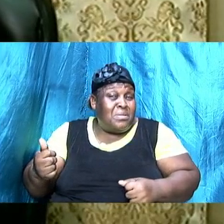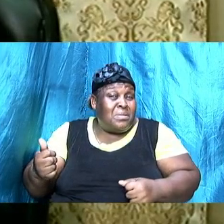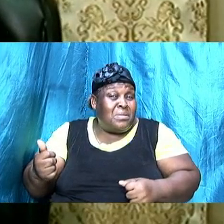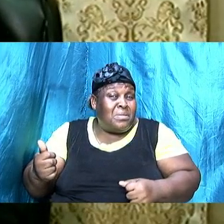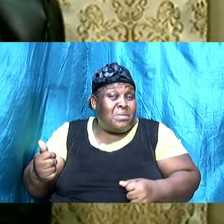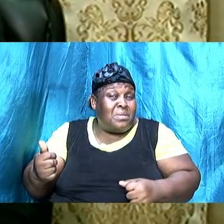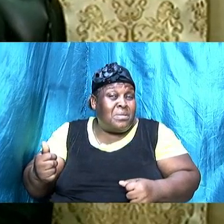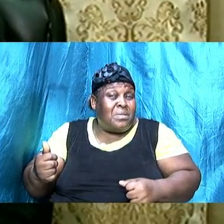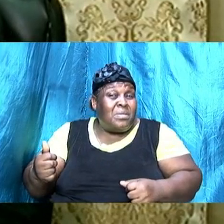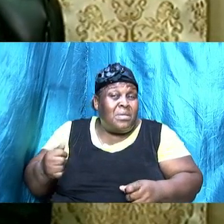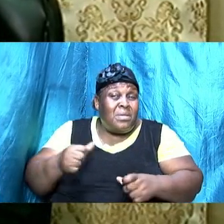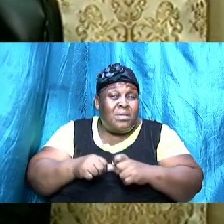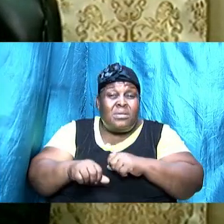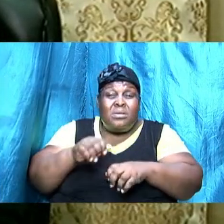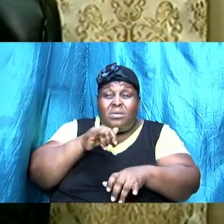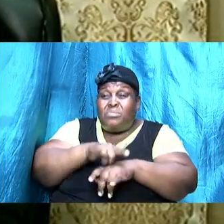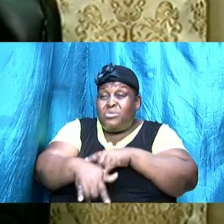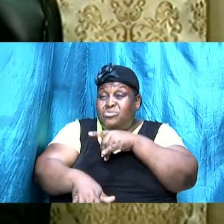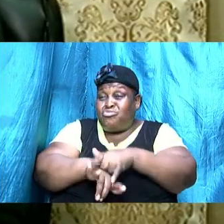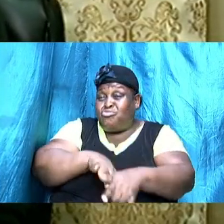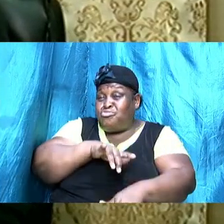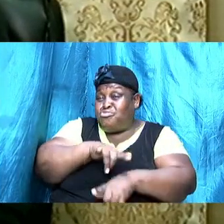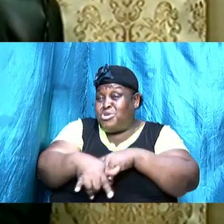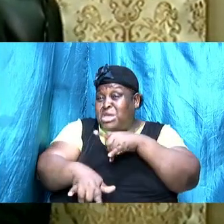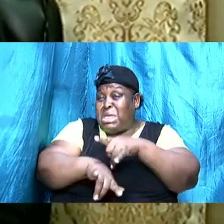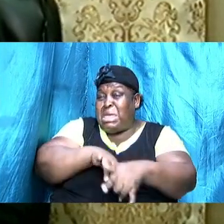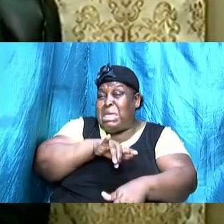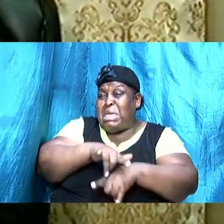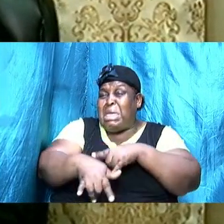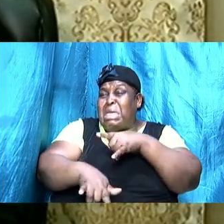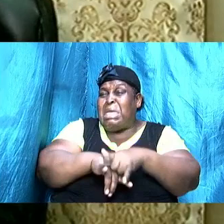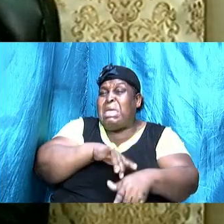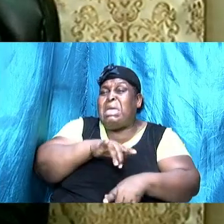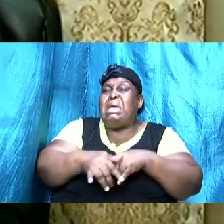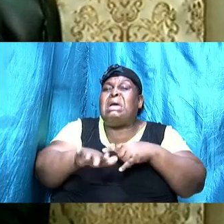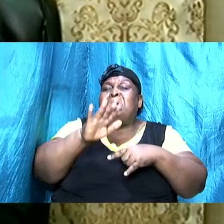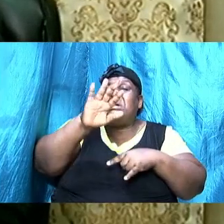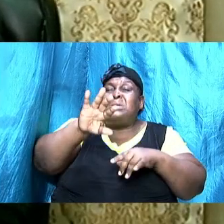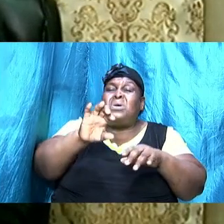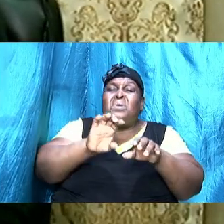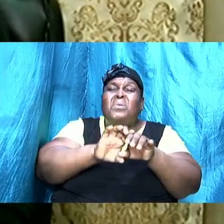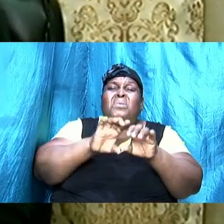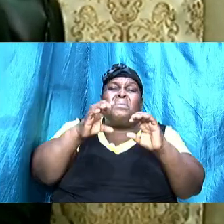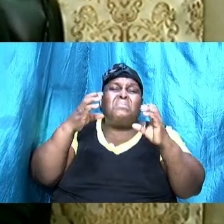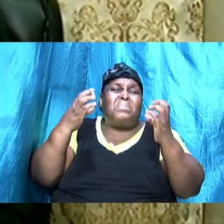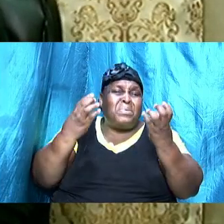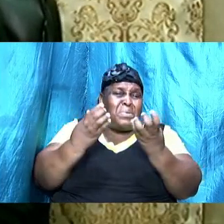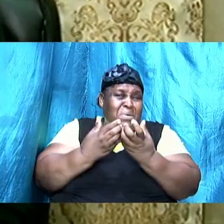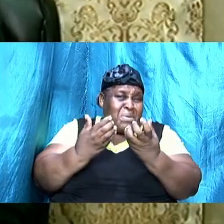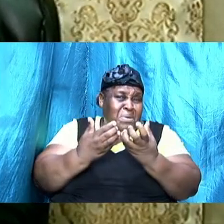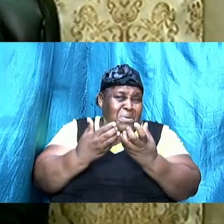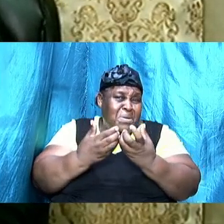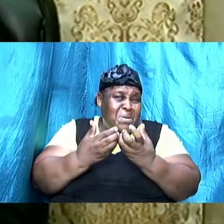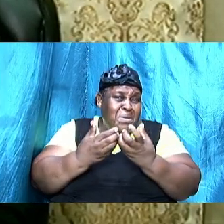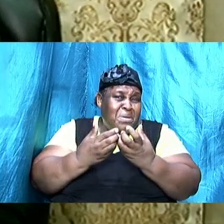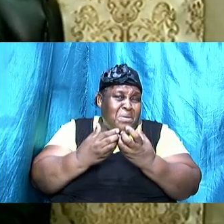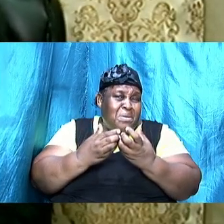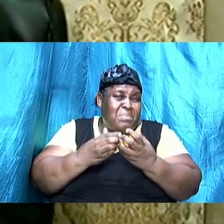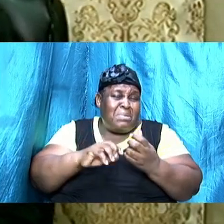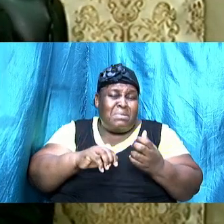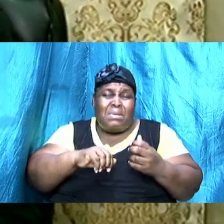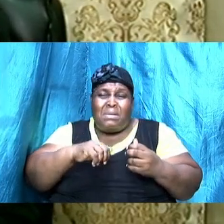Treason is where you betray your company by going to other, your country, sorry, or by going to other